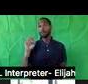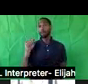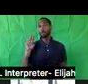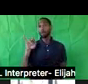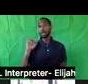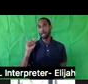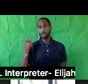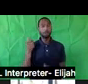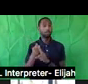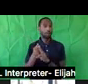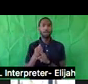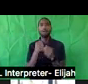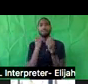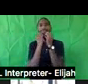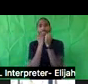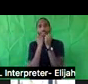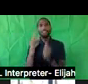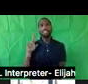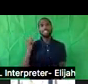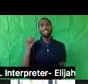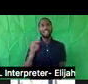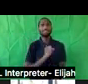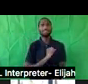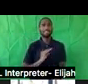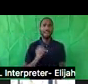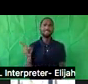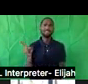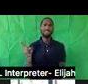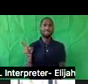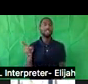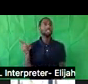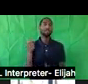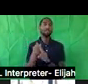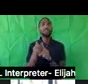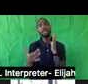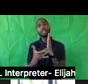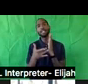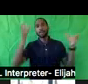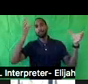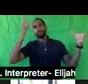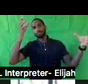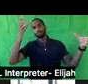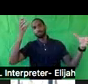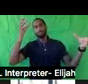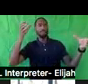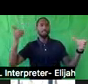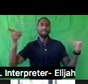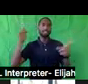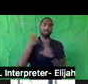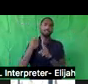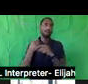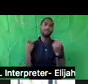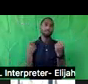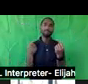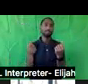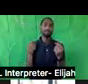beloved DJN staff member, tech wizard, just holder down of all things. So